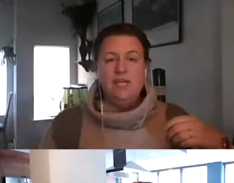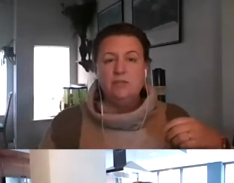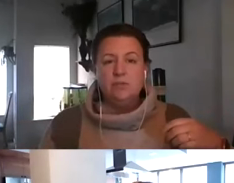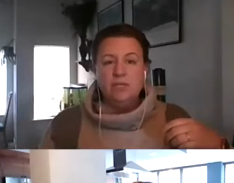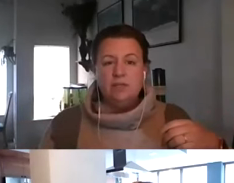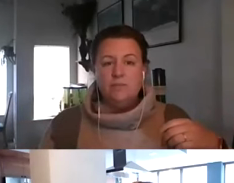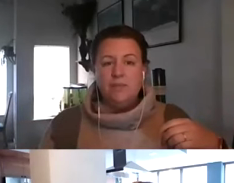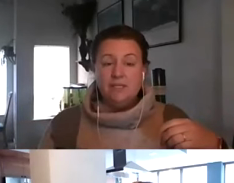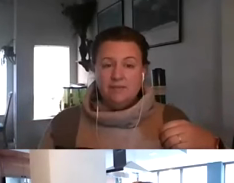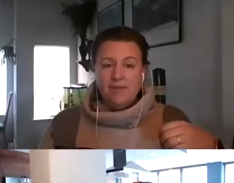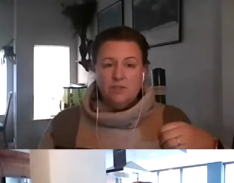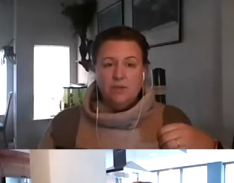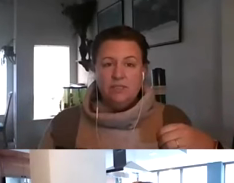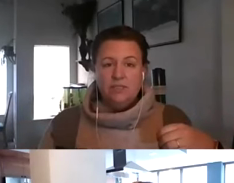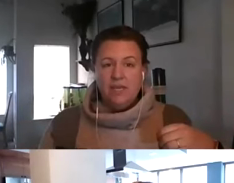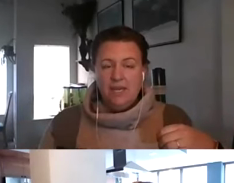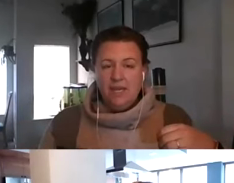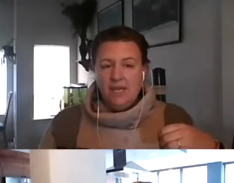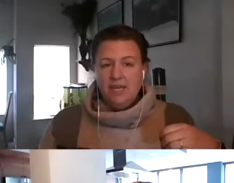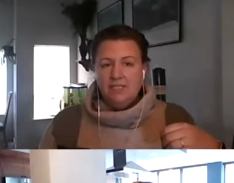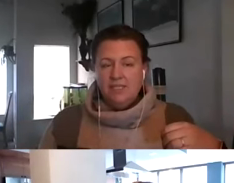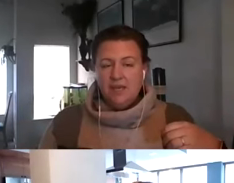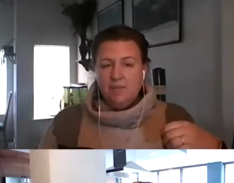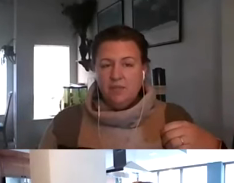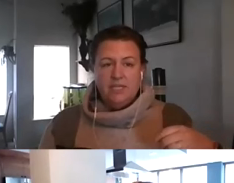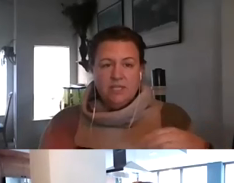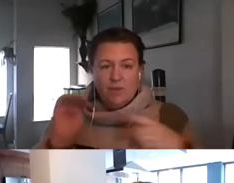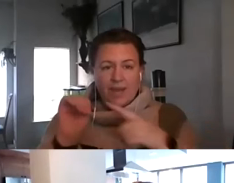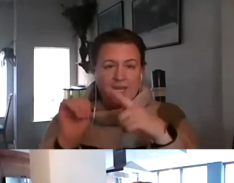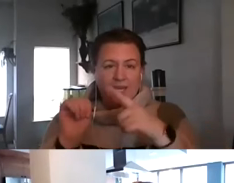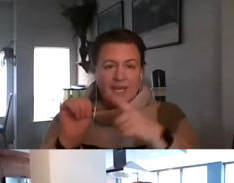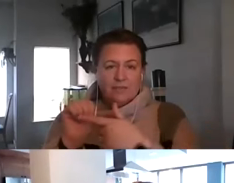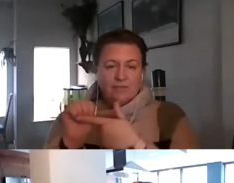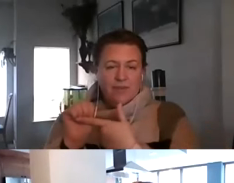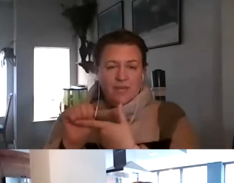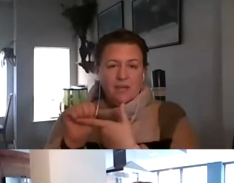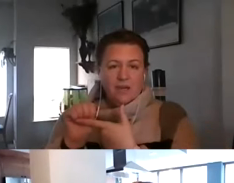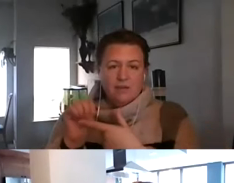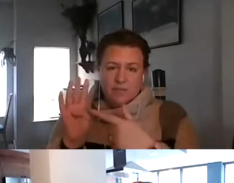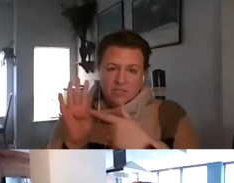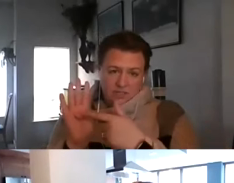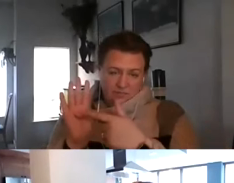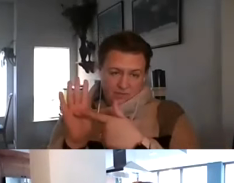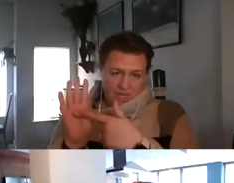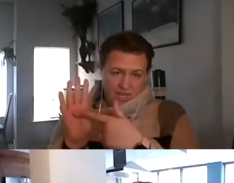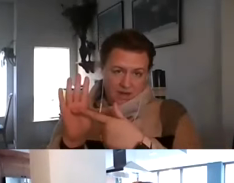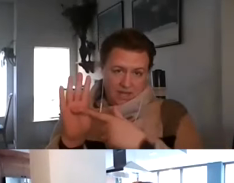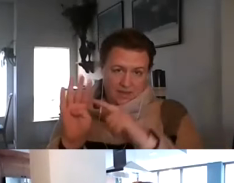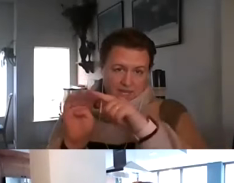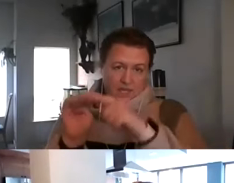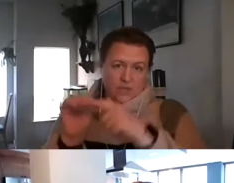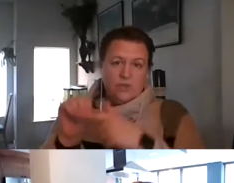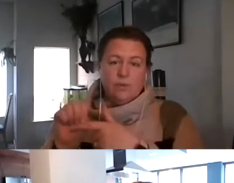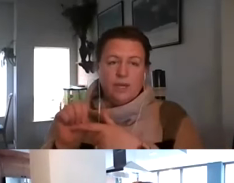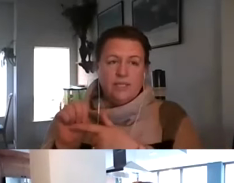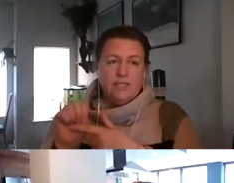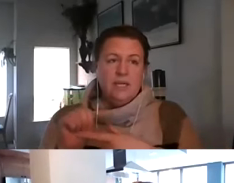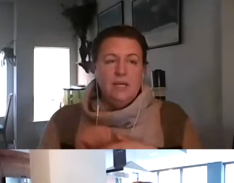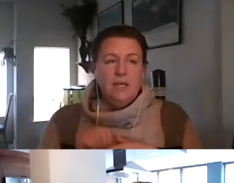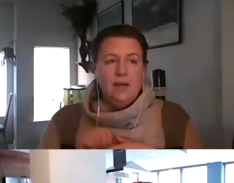next few days or years because of that choice. It's the ability to recognize fear, which is from here, and